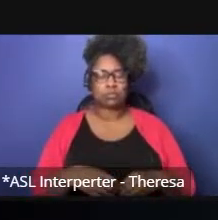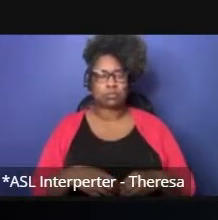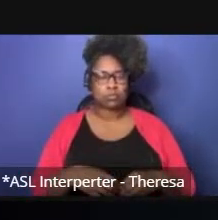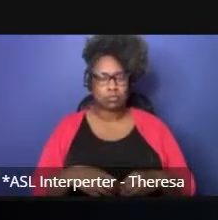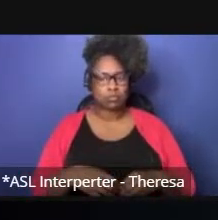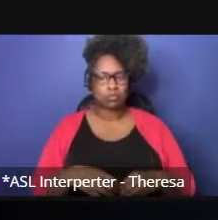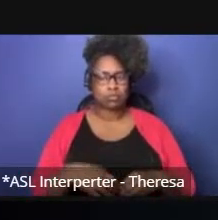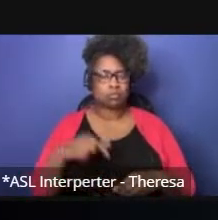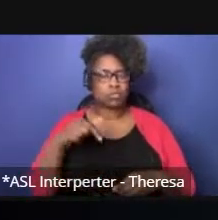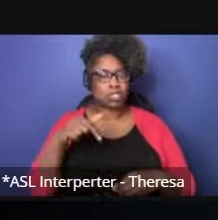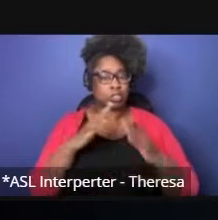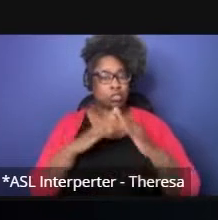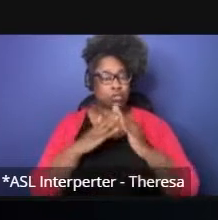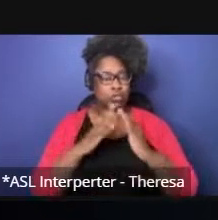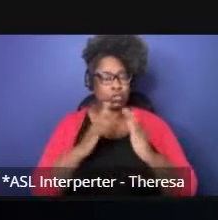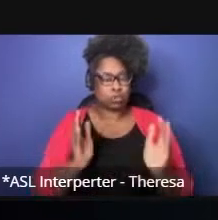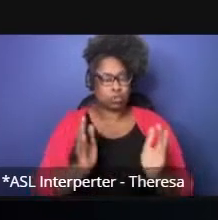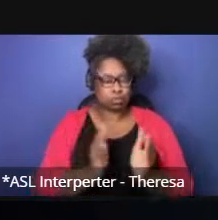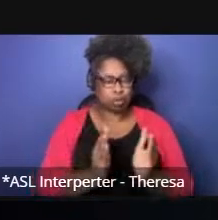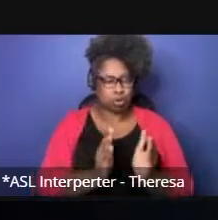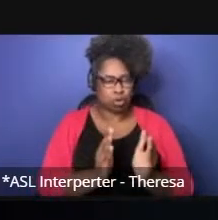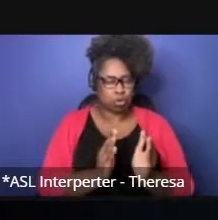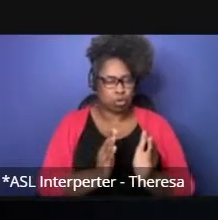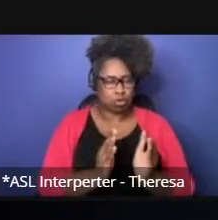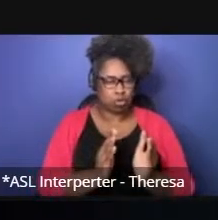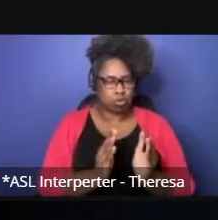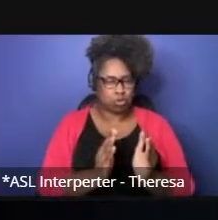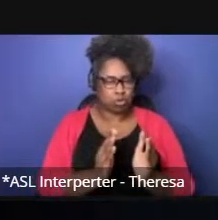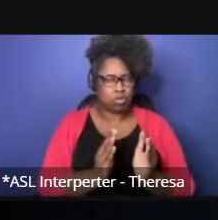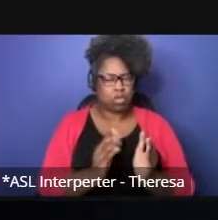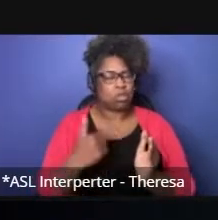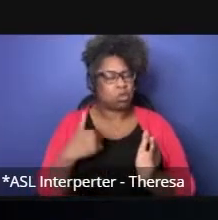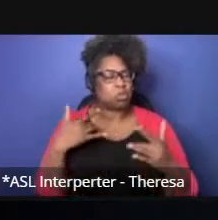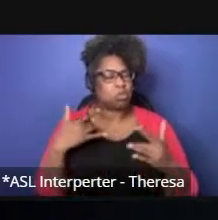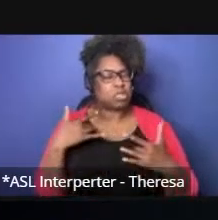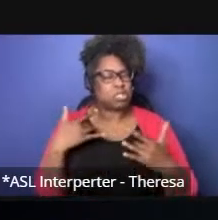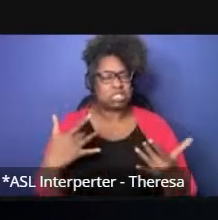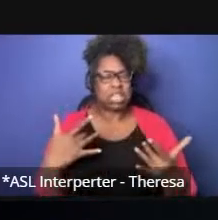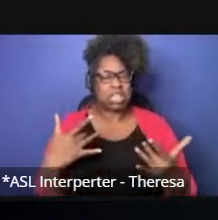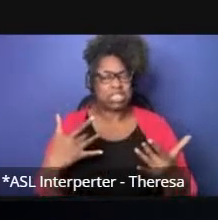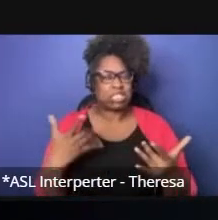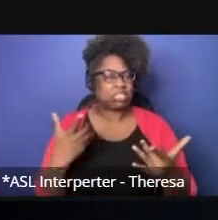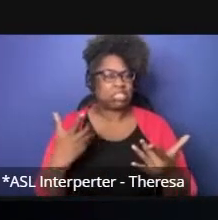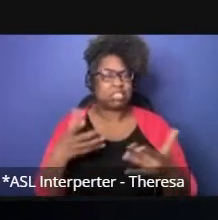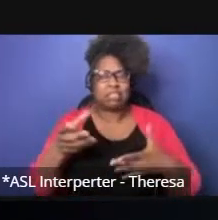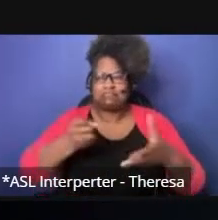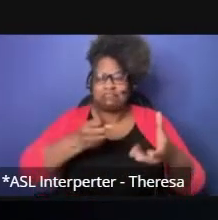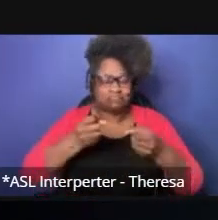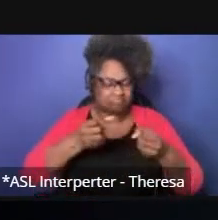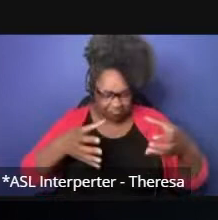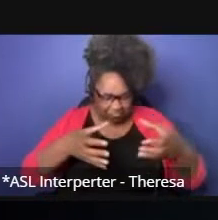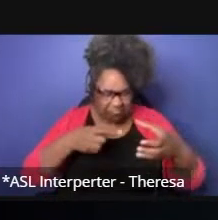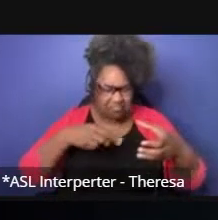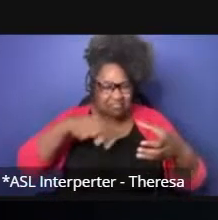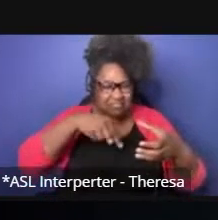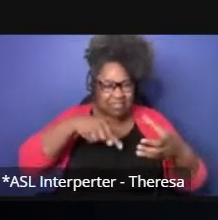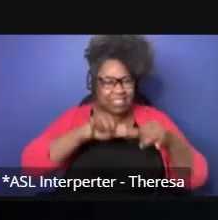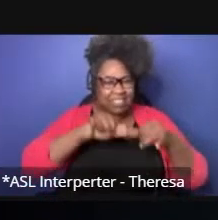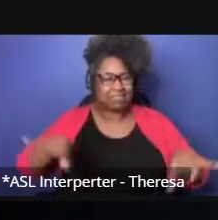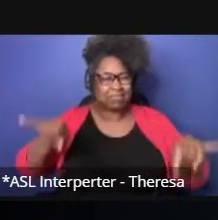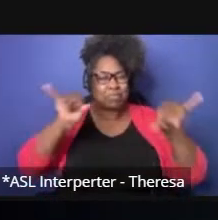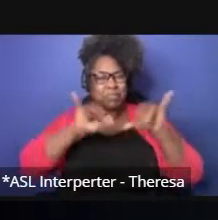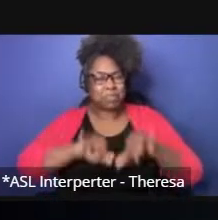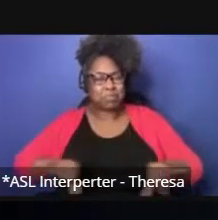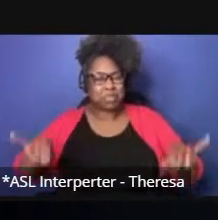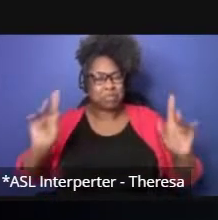a small community, we tend to gather the usual suspects because we know that